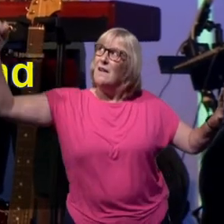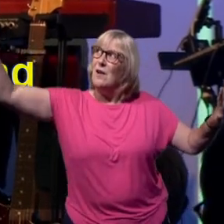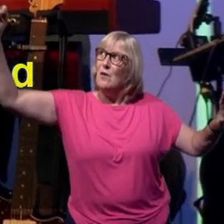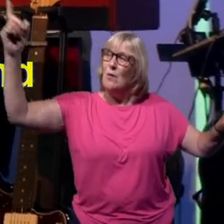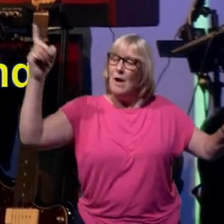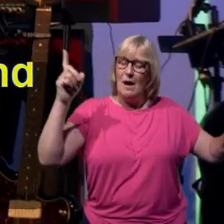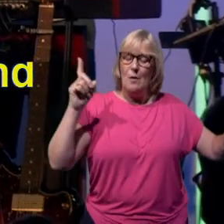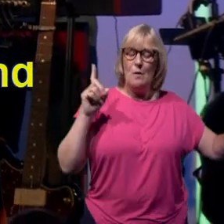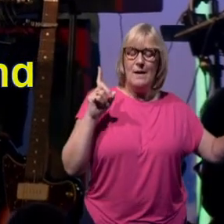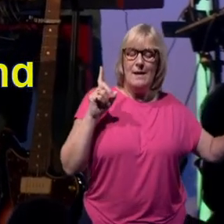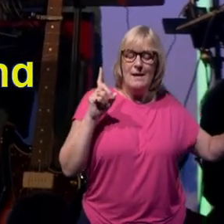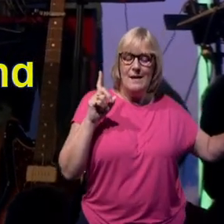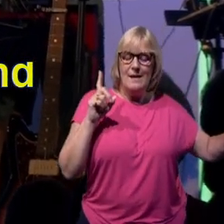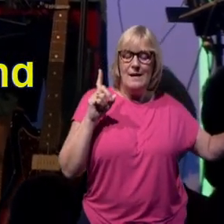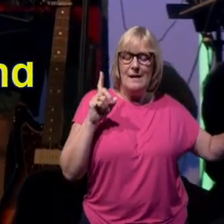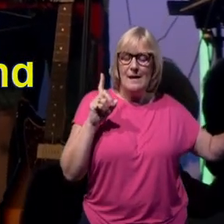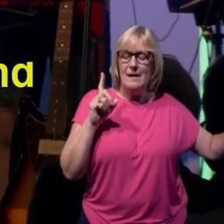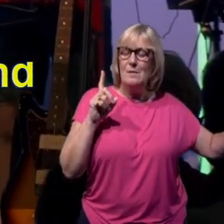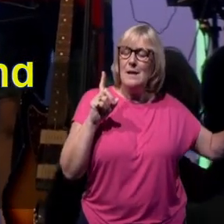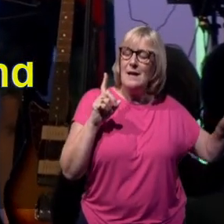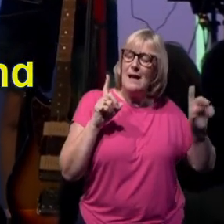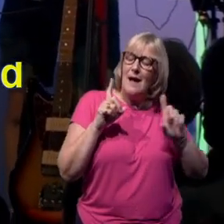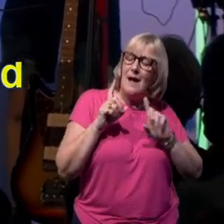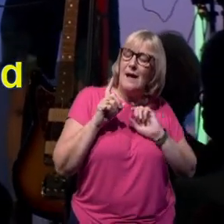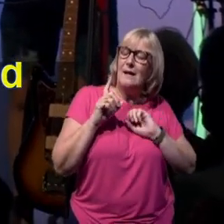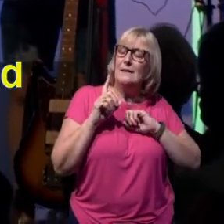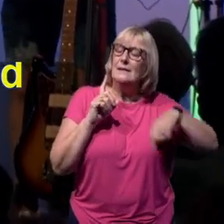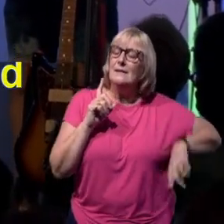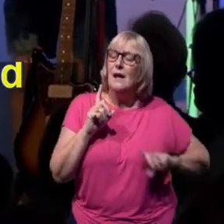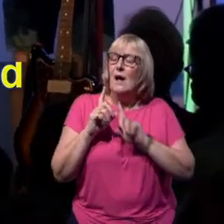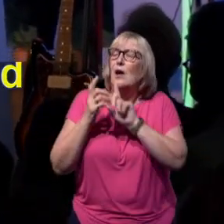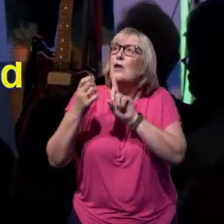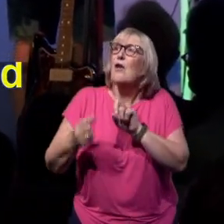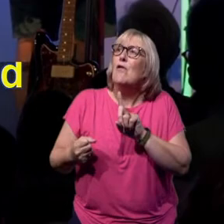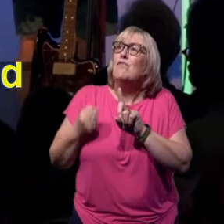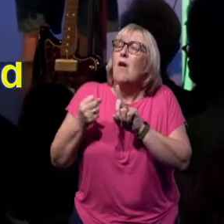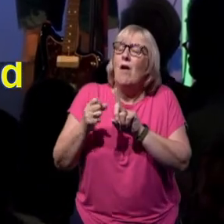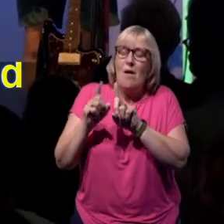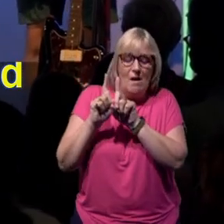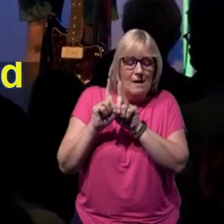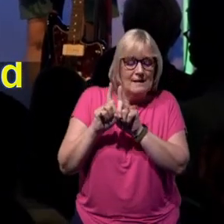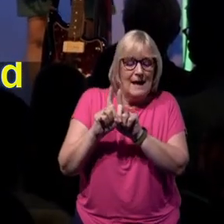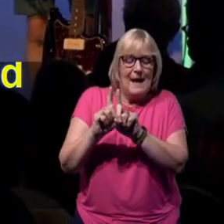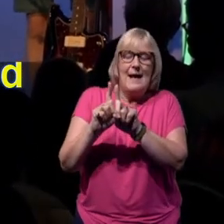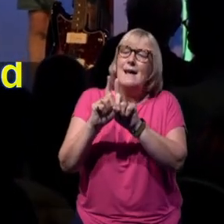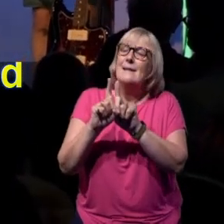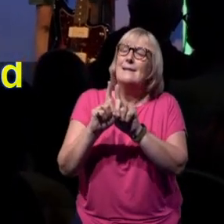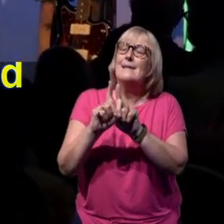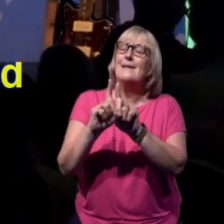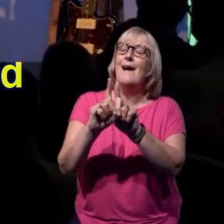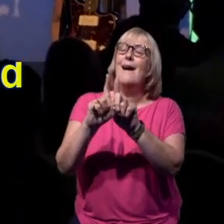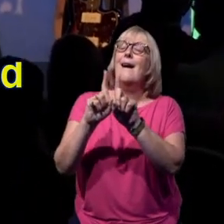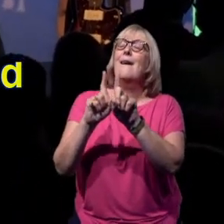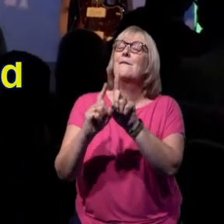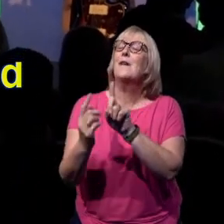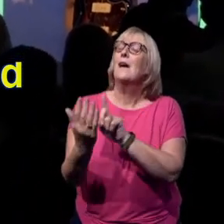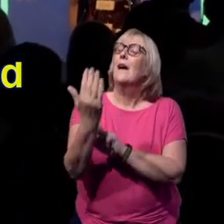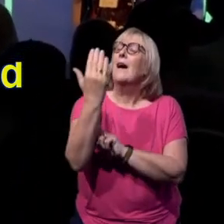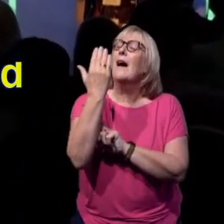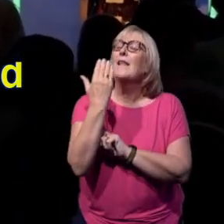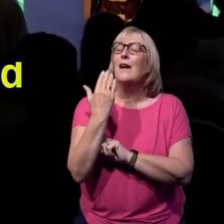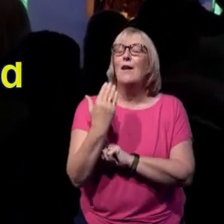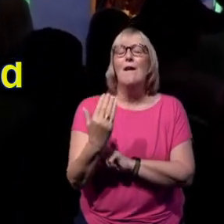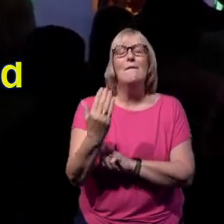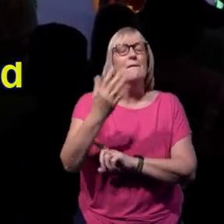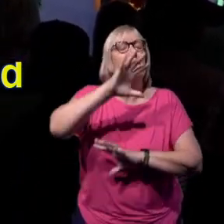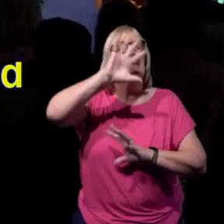one. You are with me, and your rod and staff,